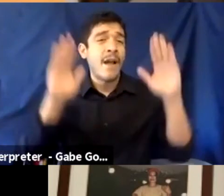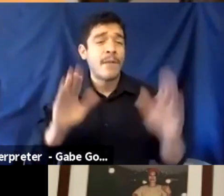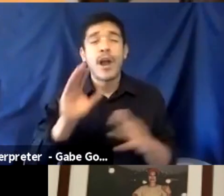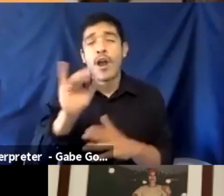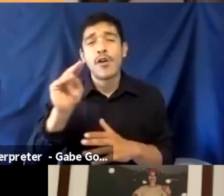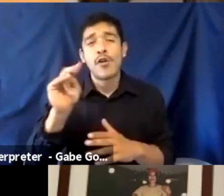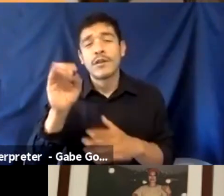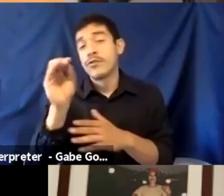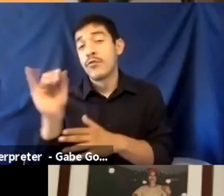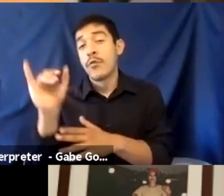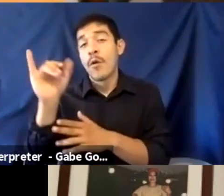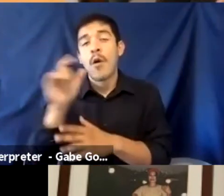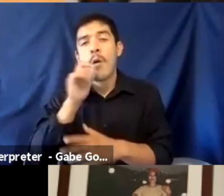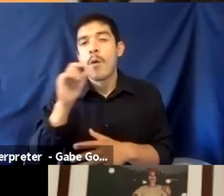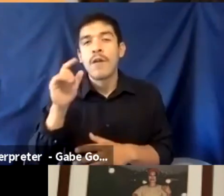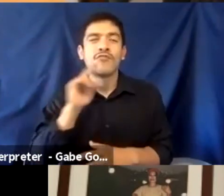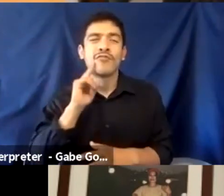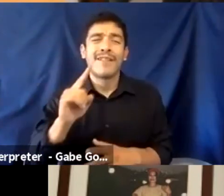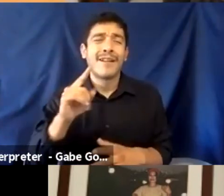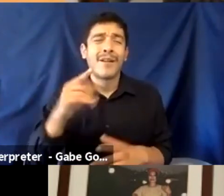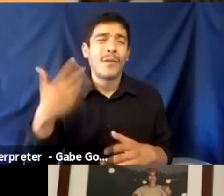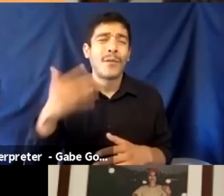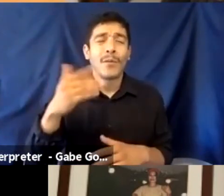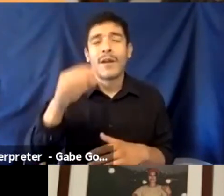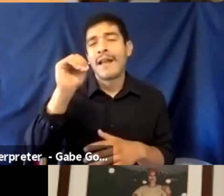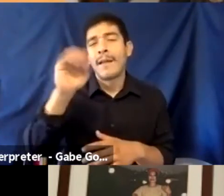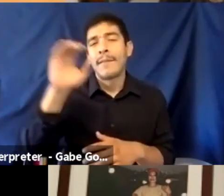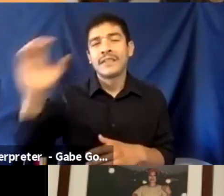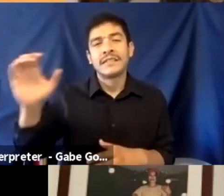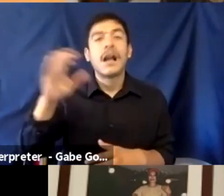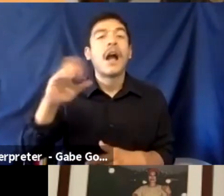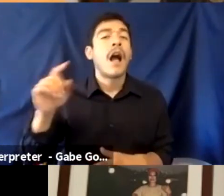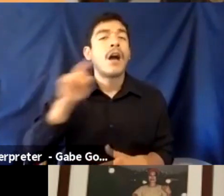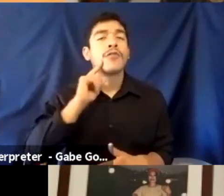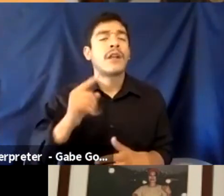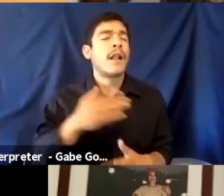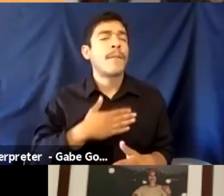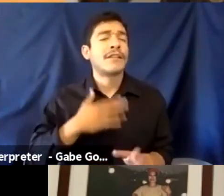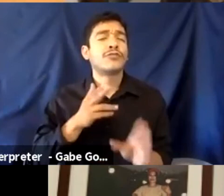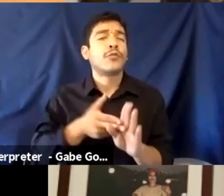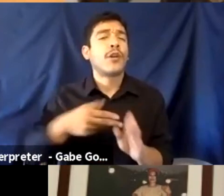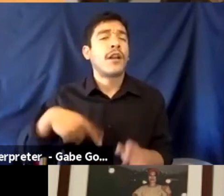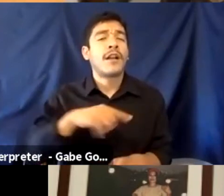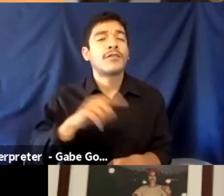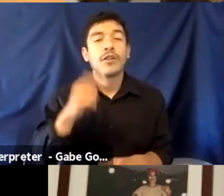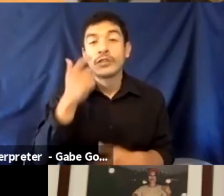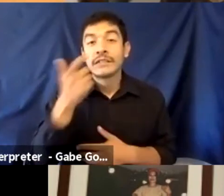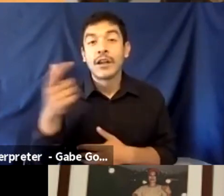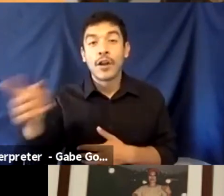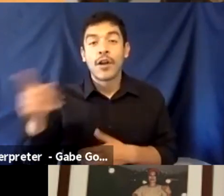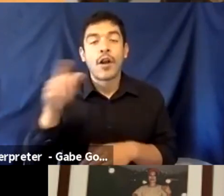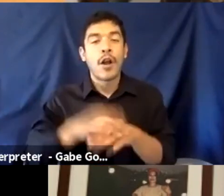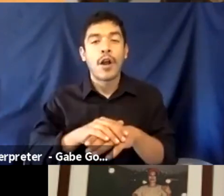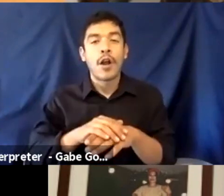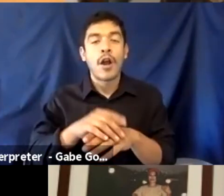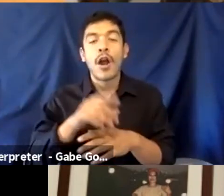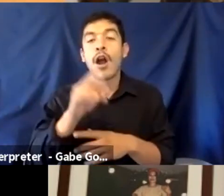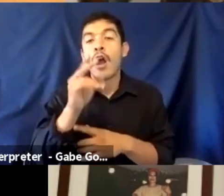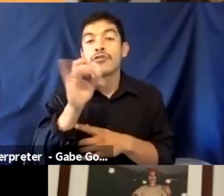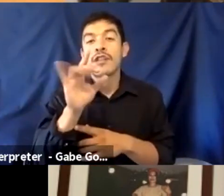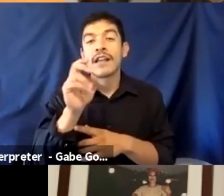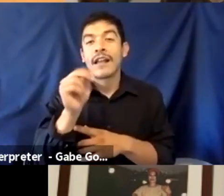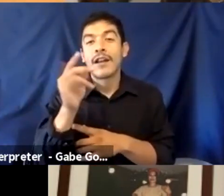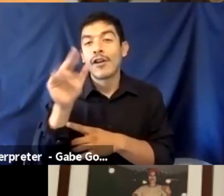Joy, who's the ultimate MC. And please make sure you tune in to see her on Chicken Girls,